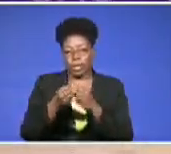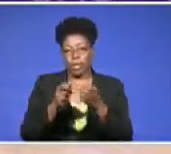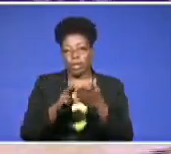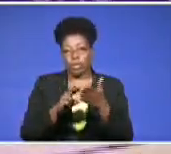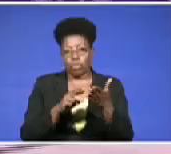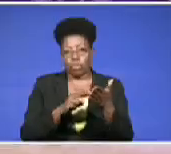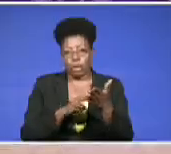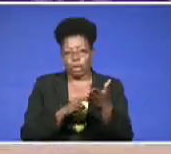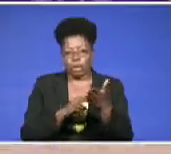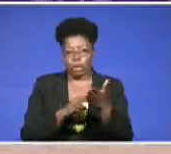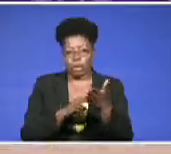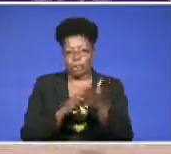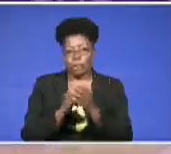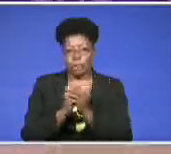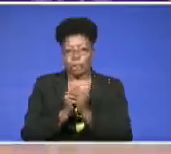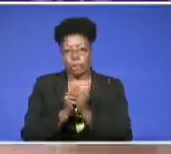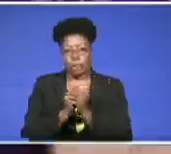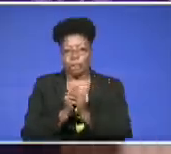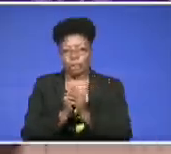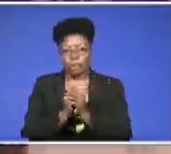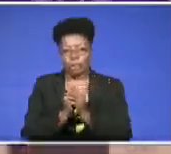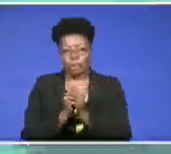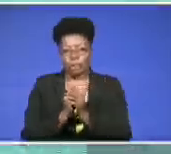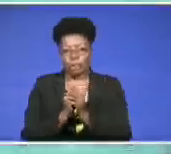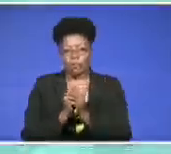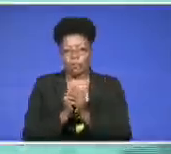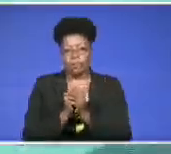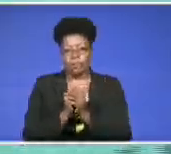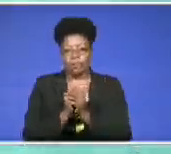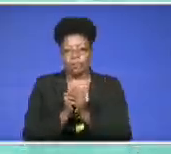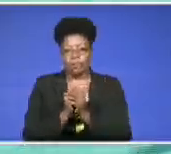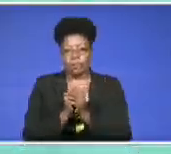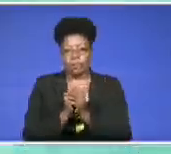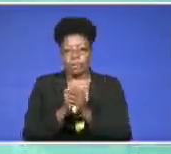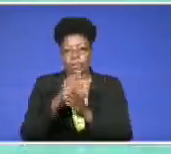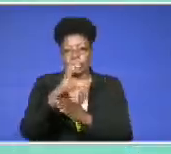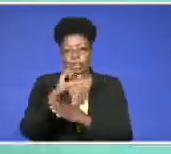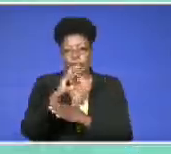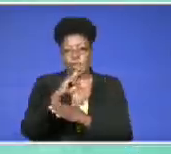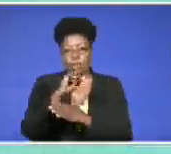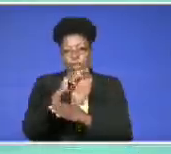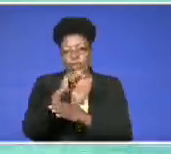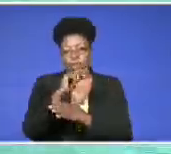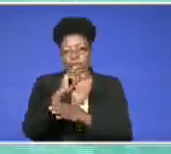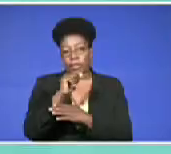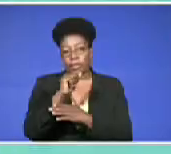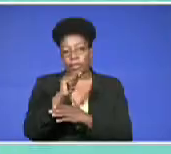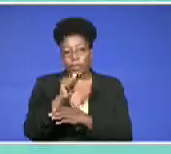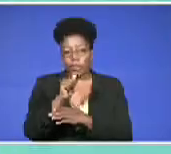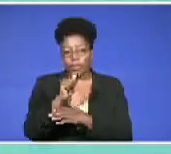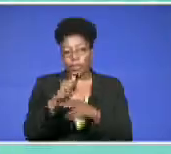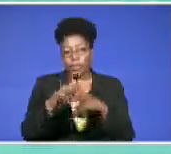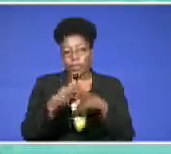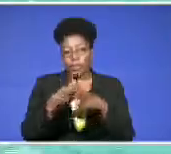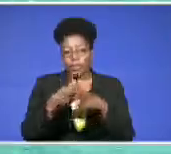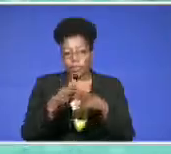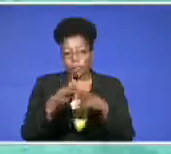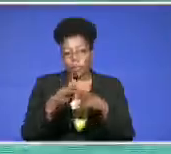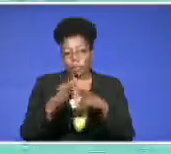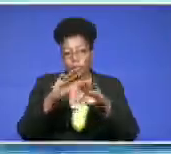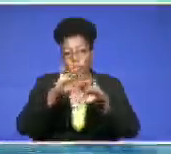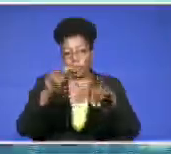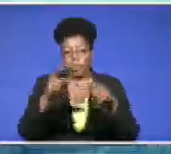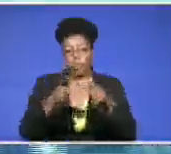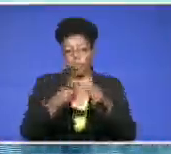599 over his first 3 NBA seasons. Well, with the CARIFTA Swimming Championships around the corner, our news team caught up with some